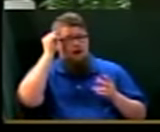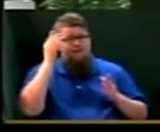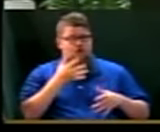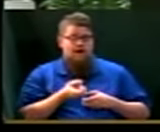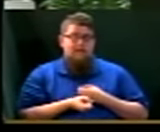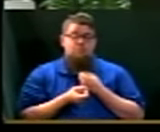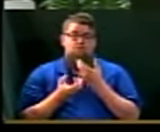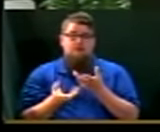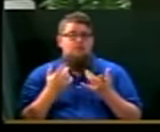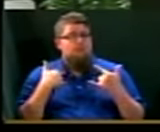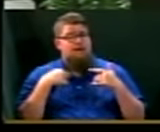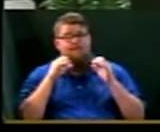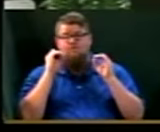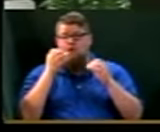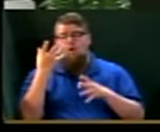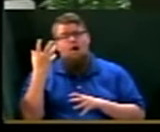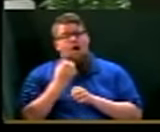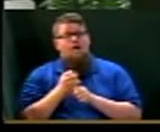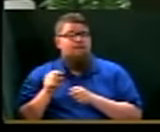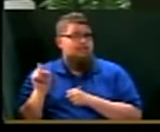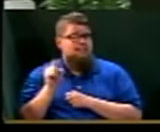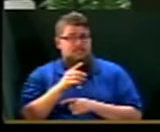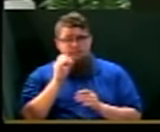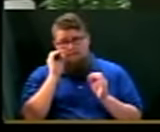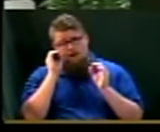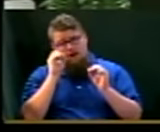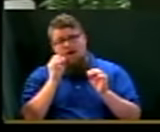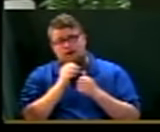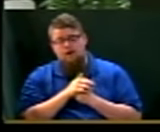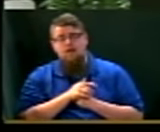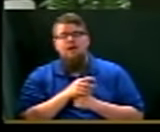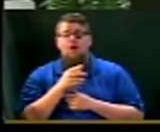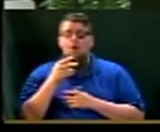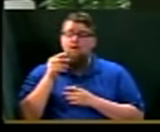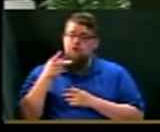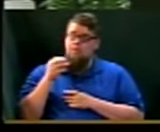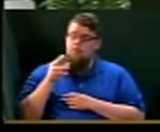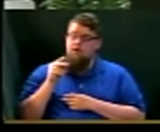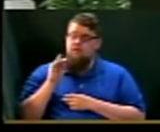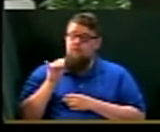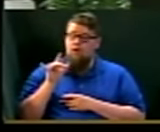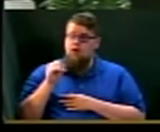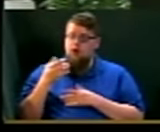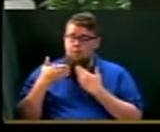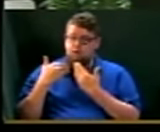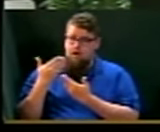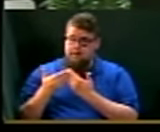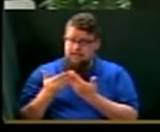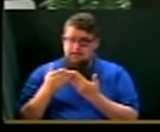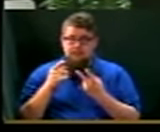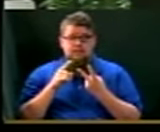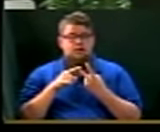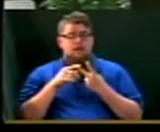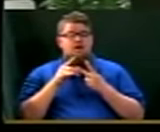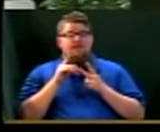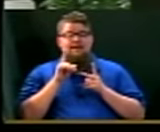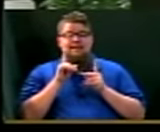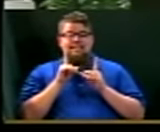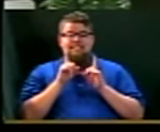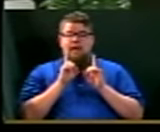that we have no confidence in the portfolio process or our Department of